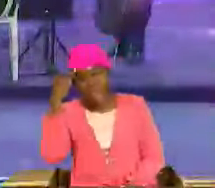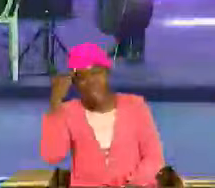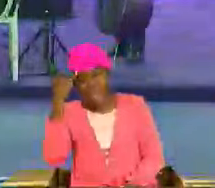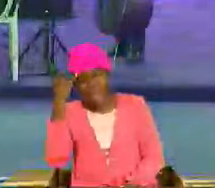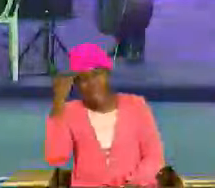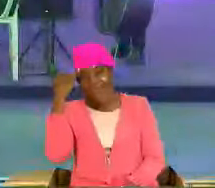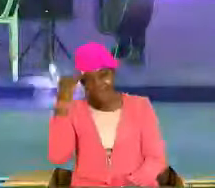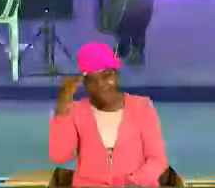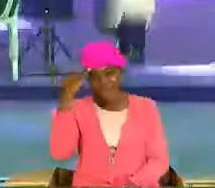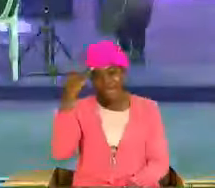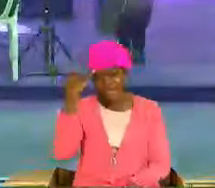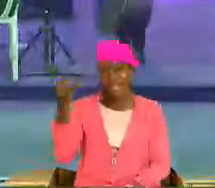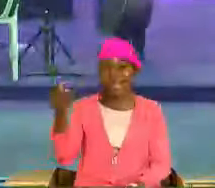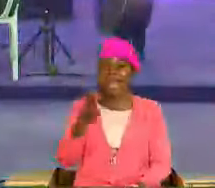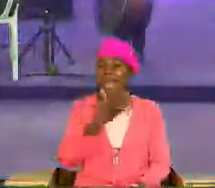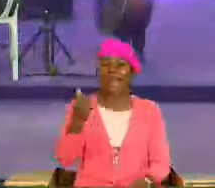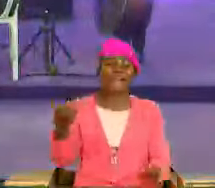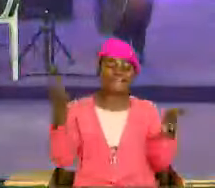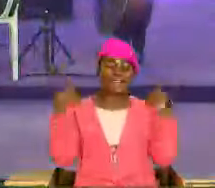so